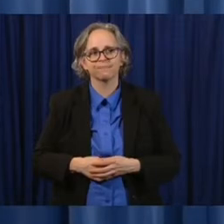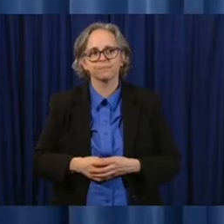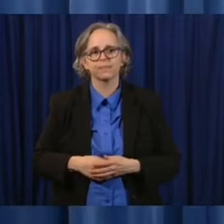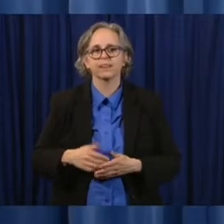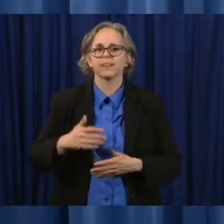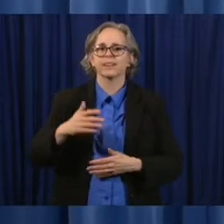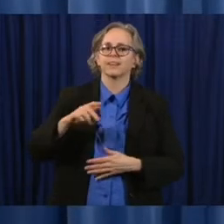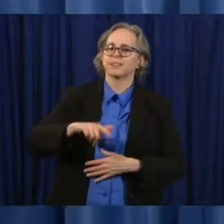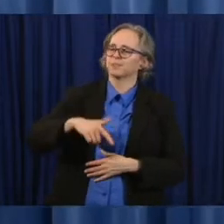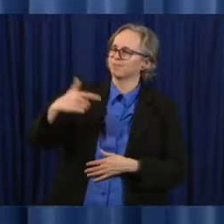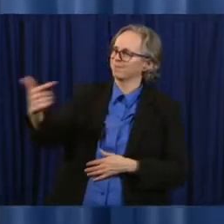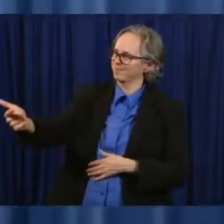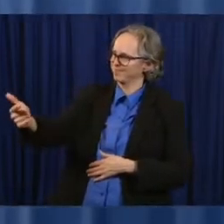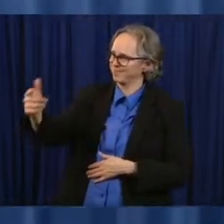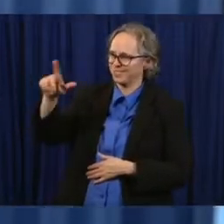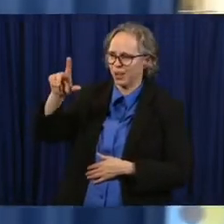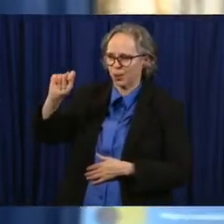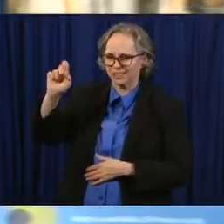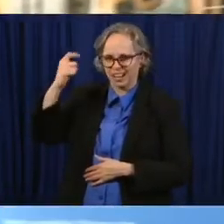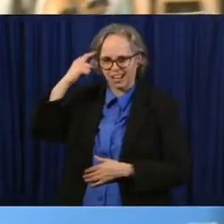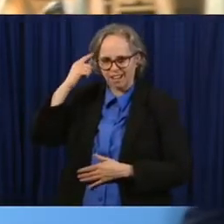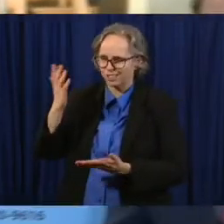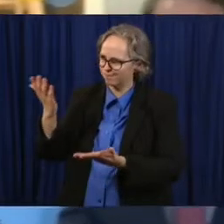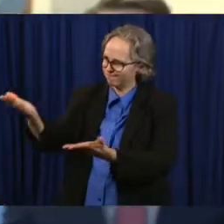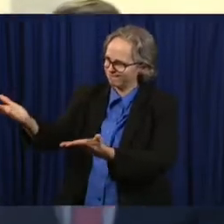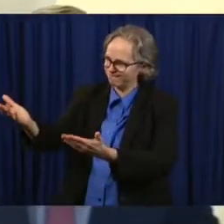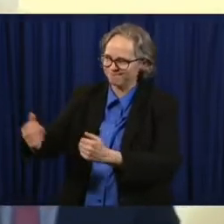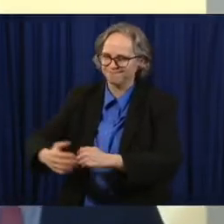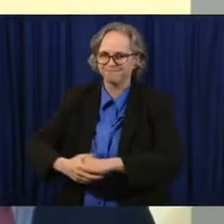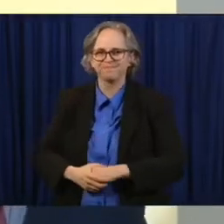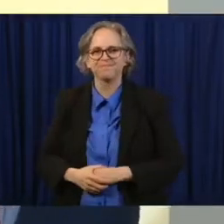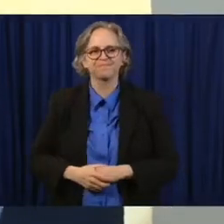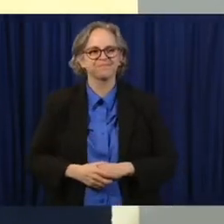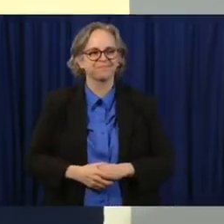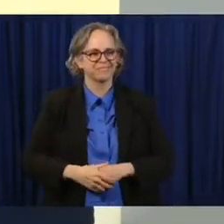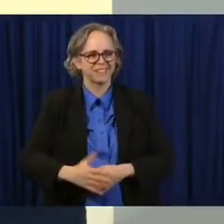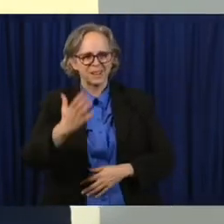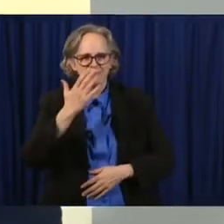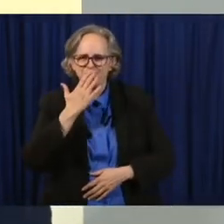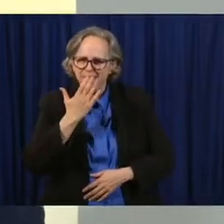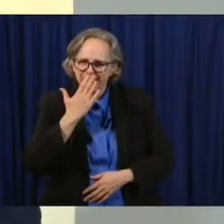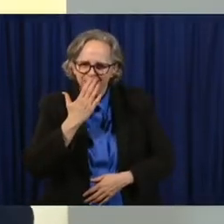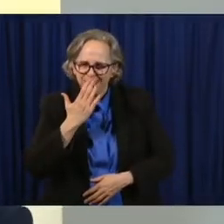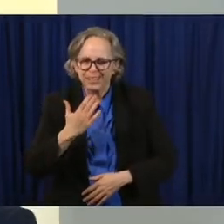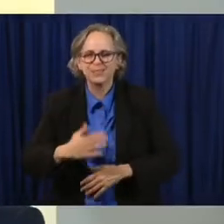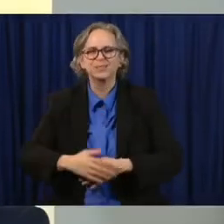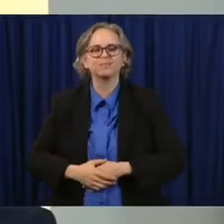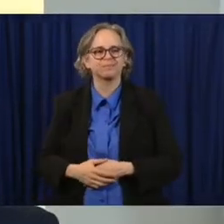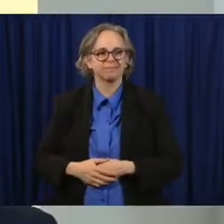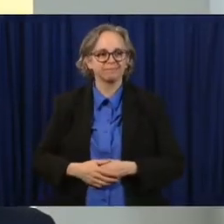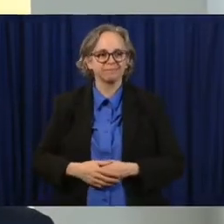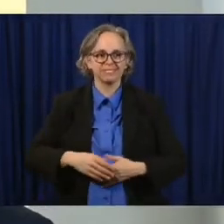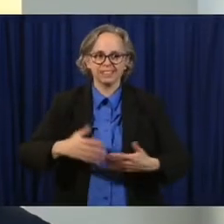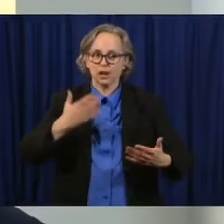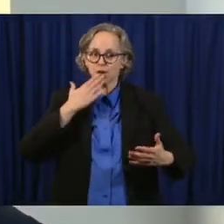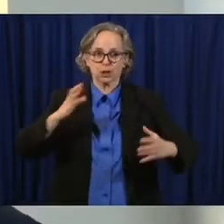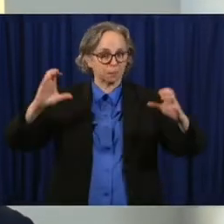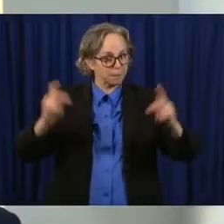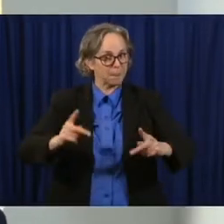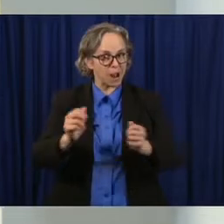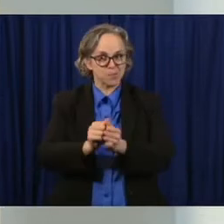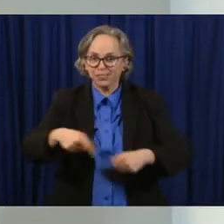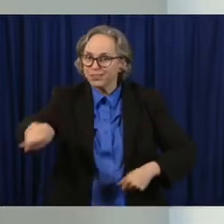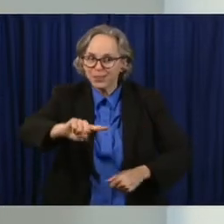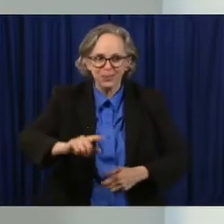Lieutenant Governor Houston. Great. Thank you, Governor. It's good to be back with you. I've missed